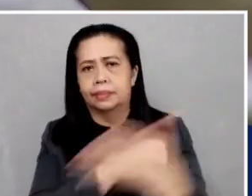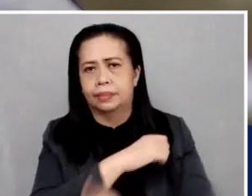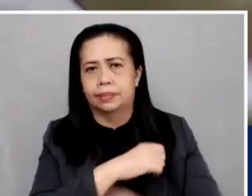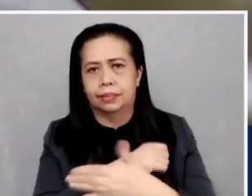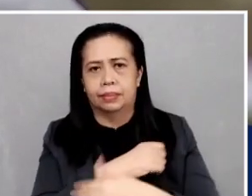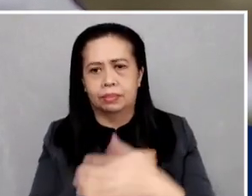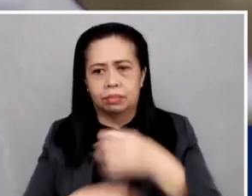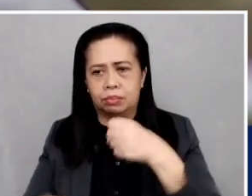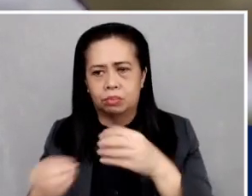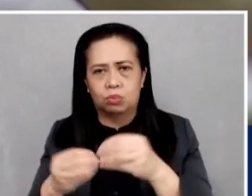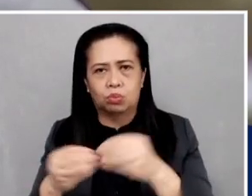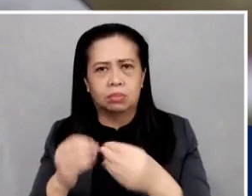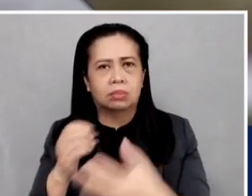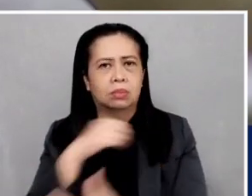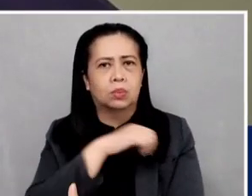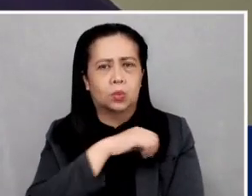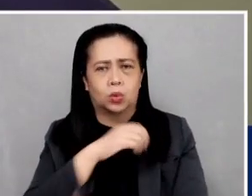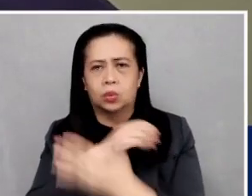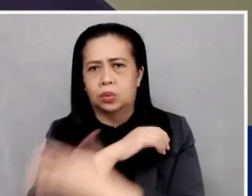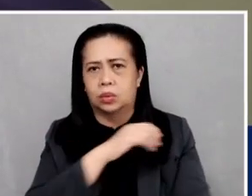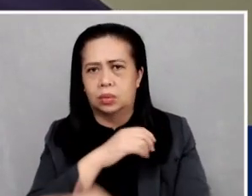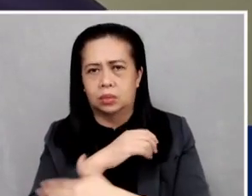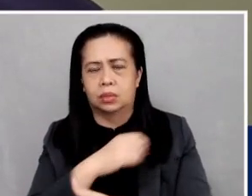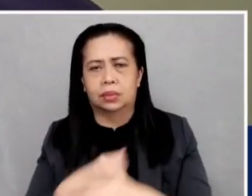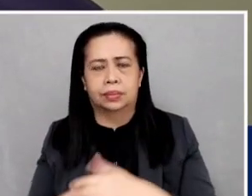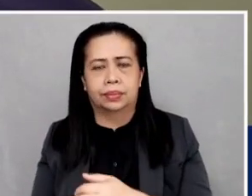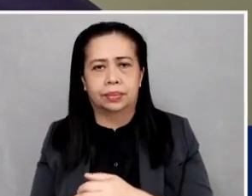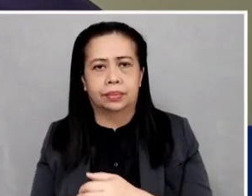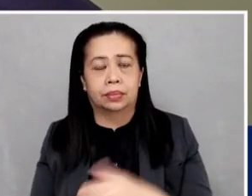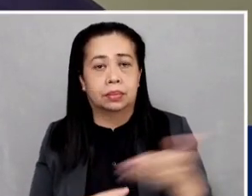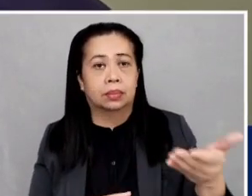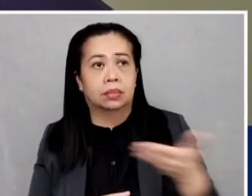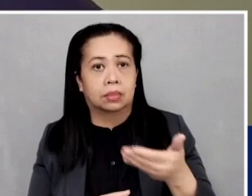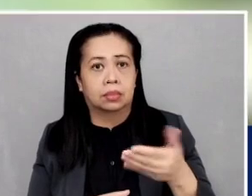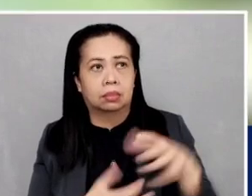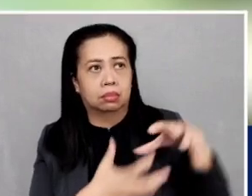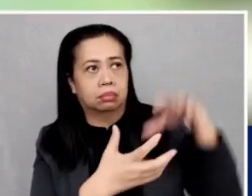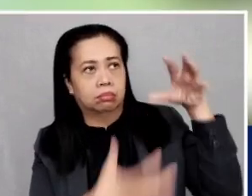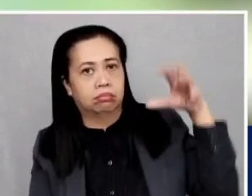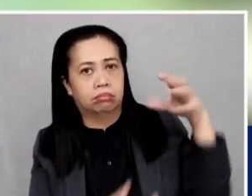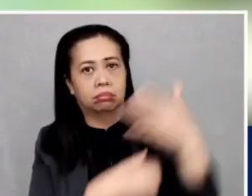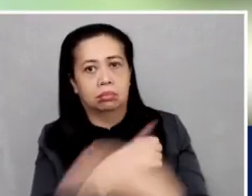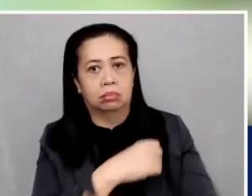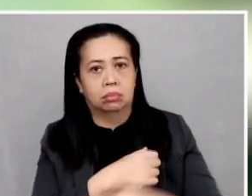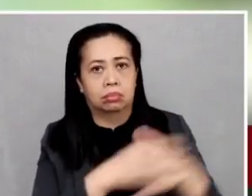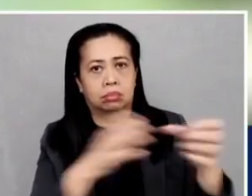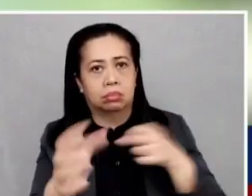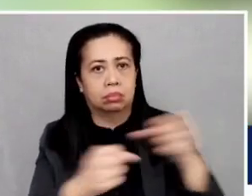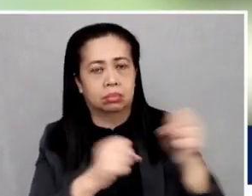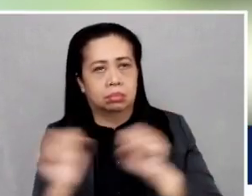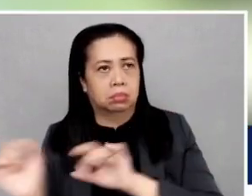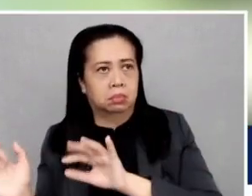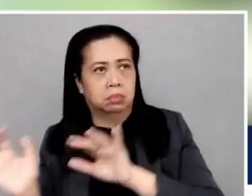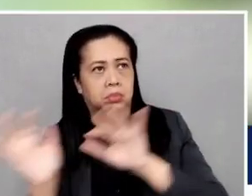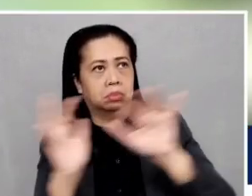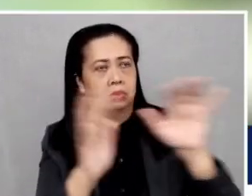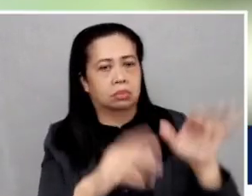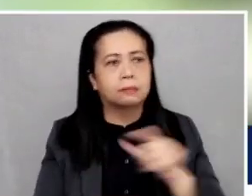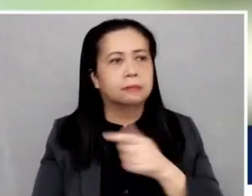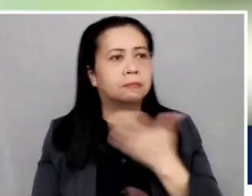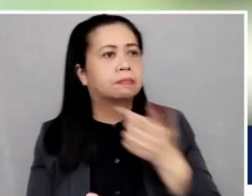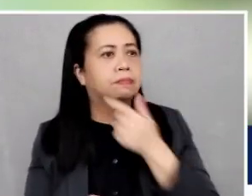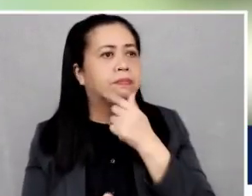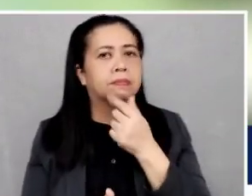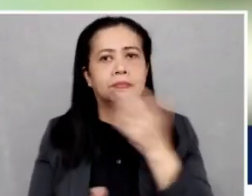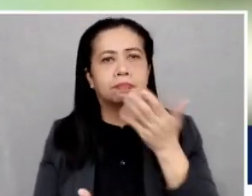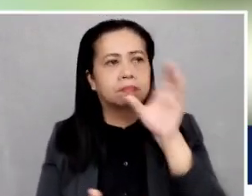mas mahihirap na bansa. It's the higher income, richer countries who are going on this global shopping trip